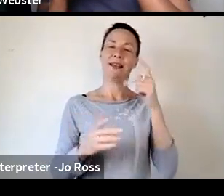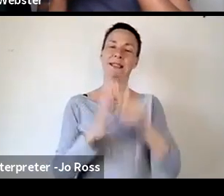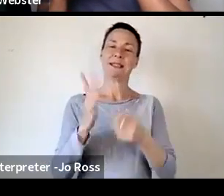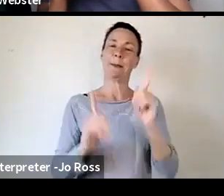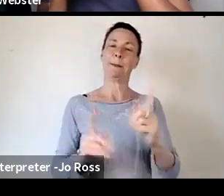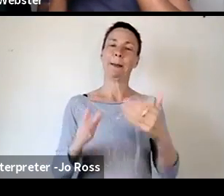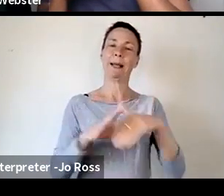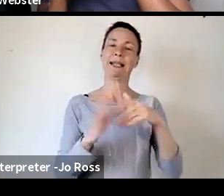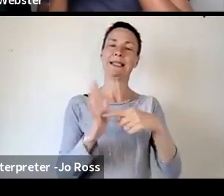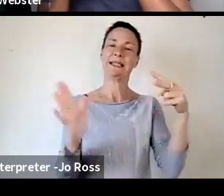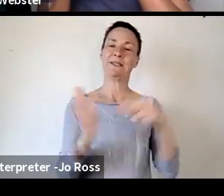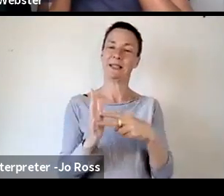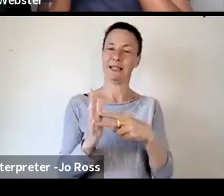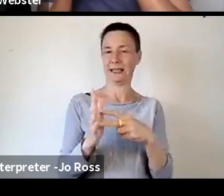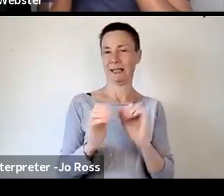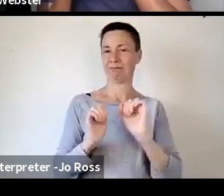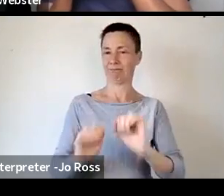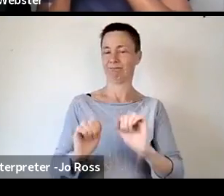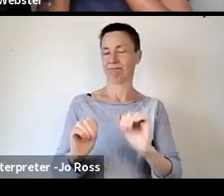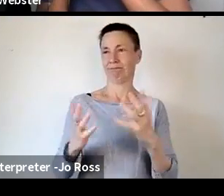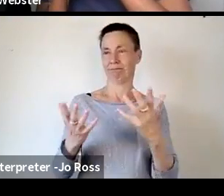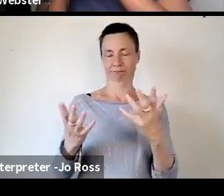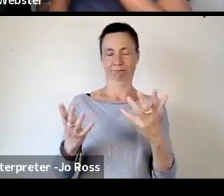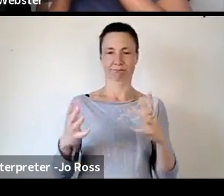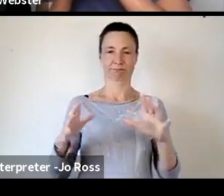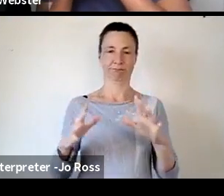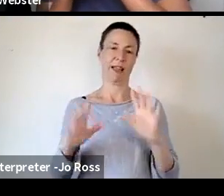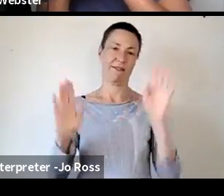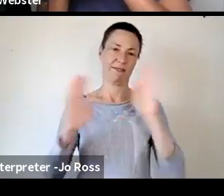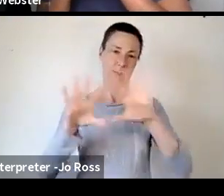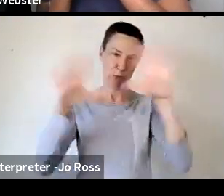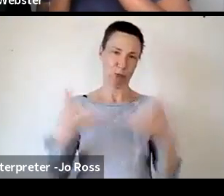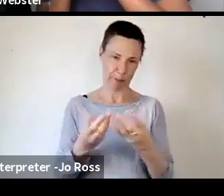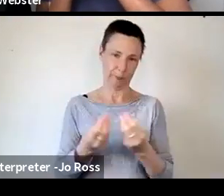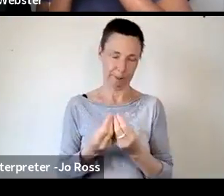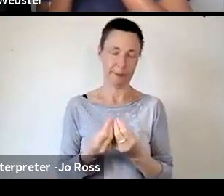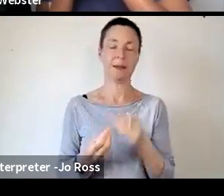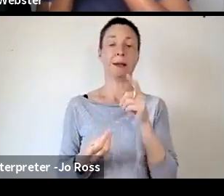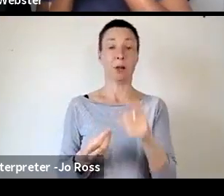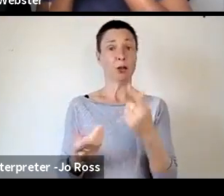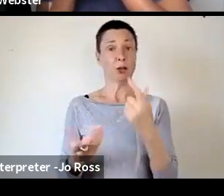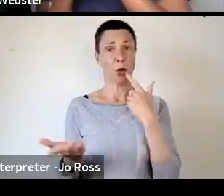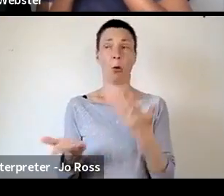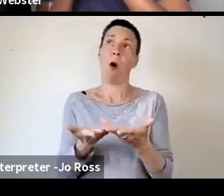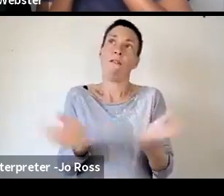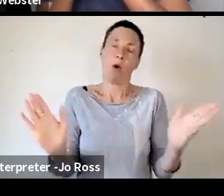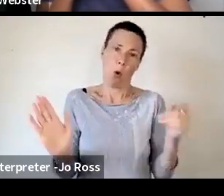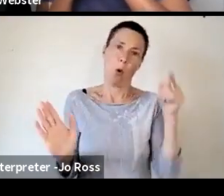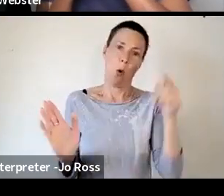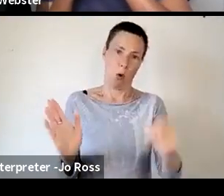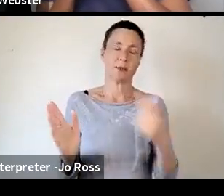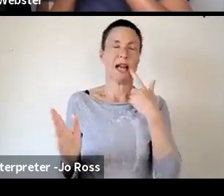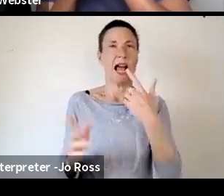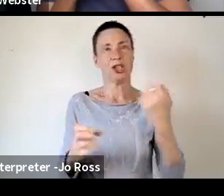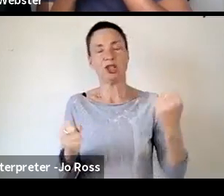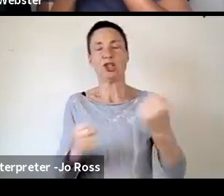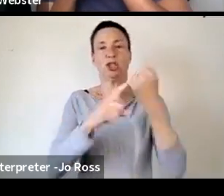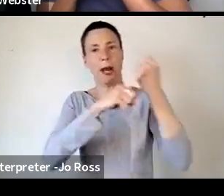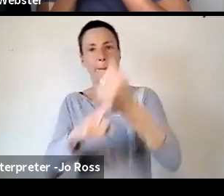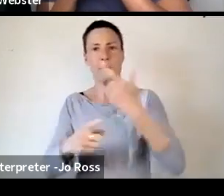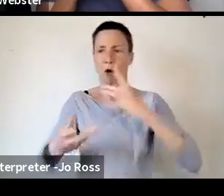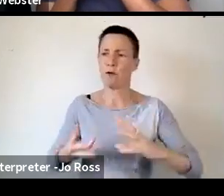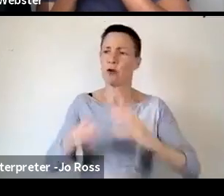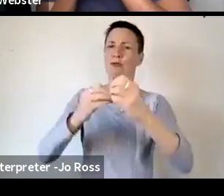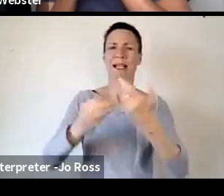people in the TV, the Facebook group. So it is needless to say, a champion of creating an